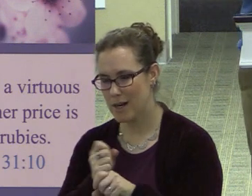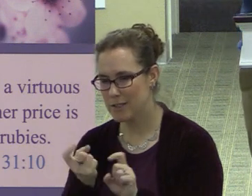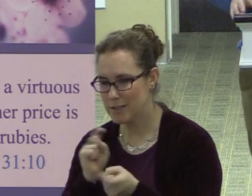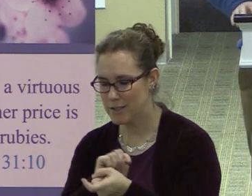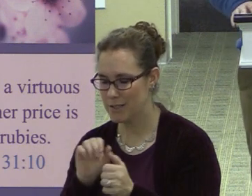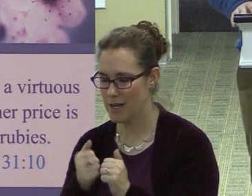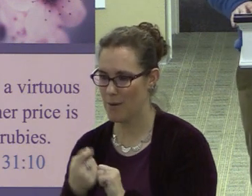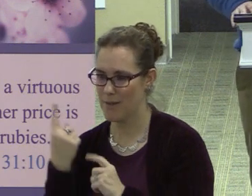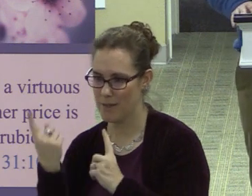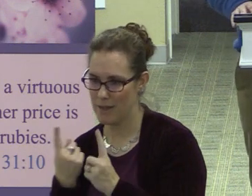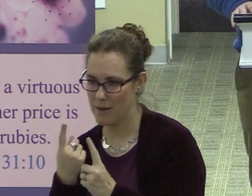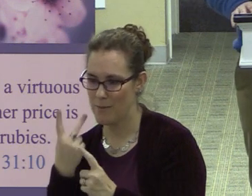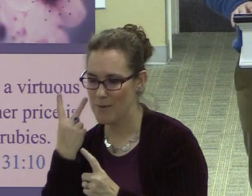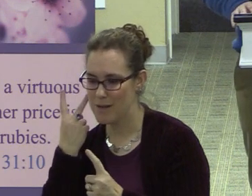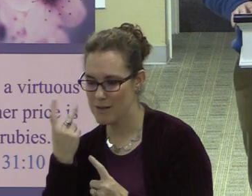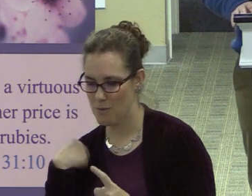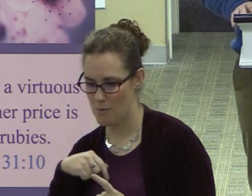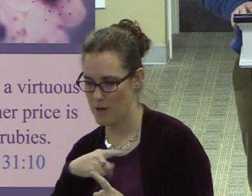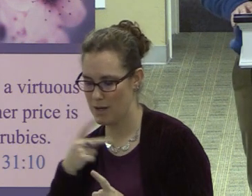all God.